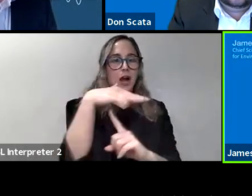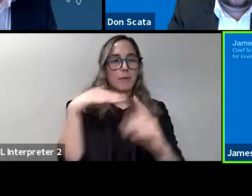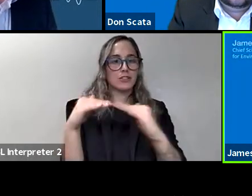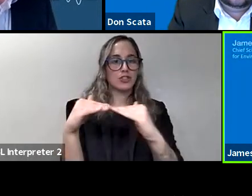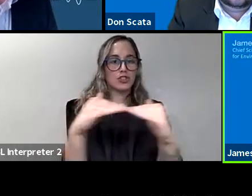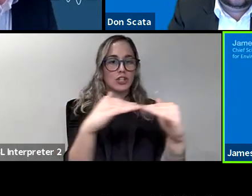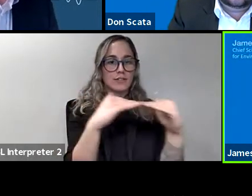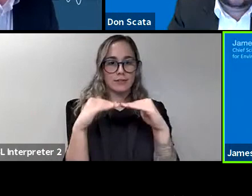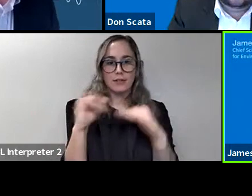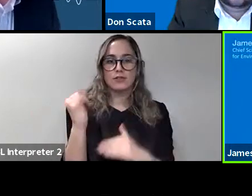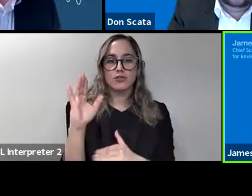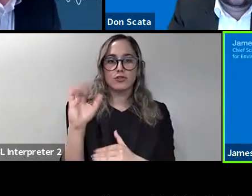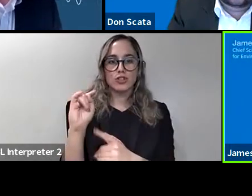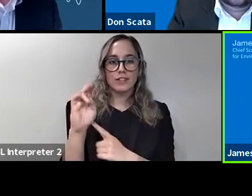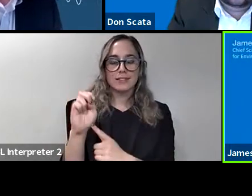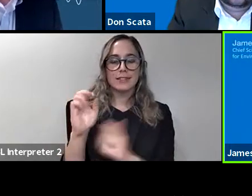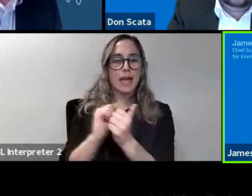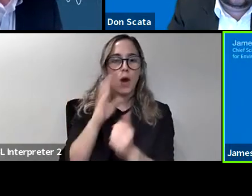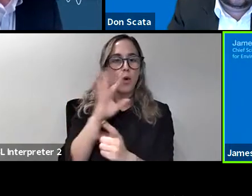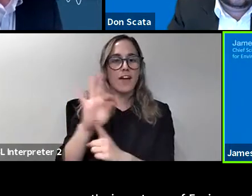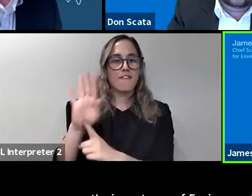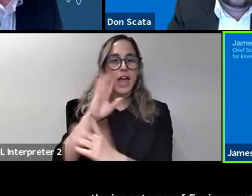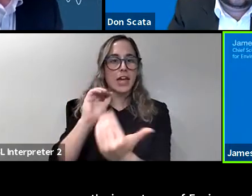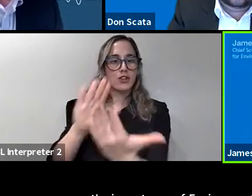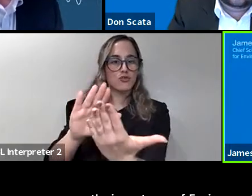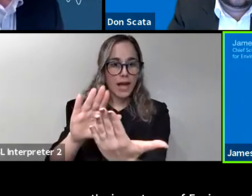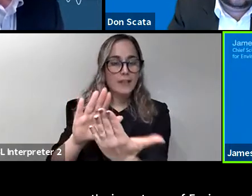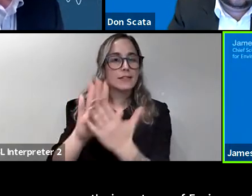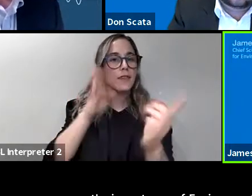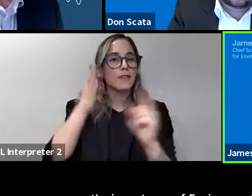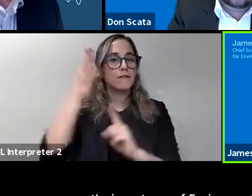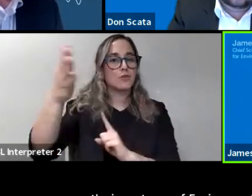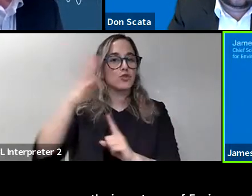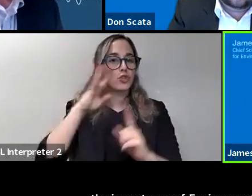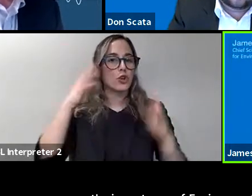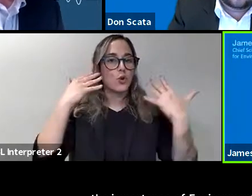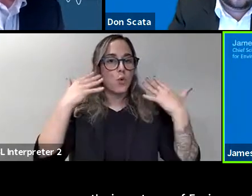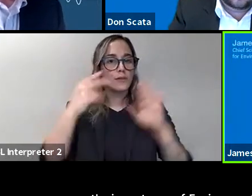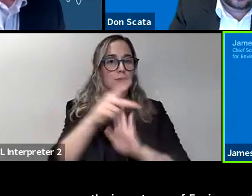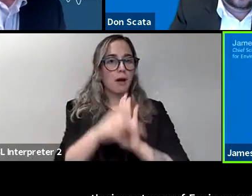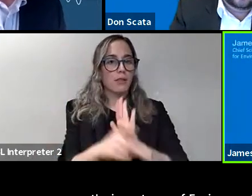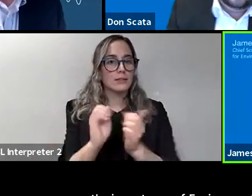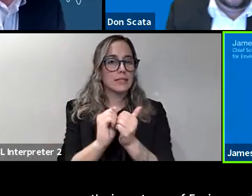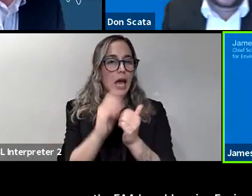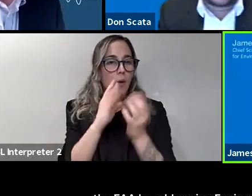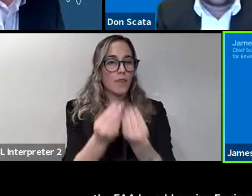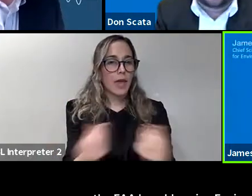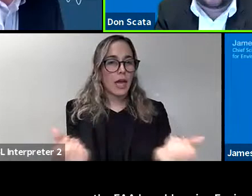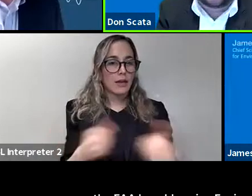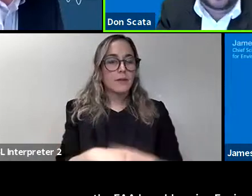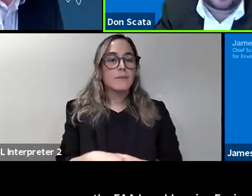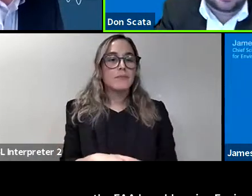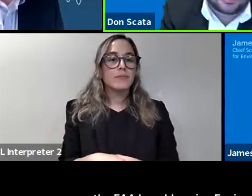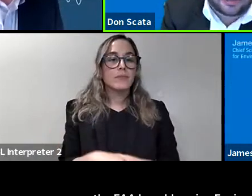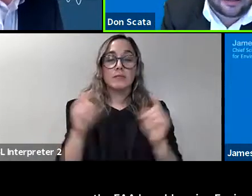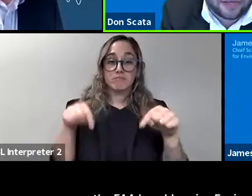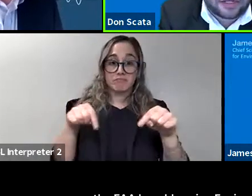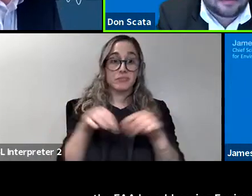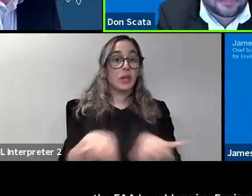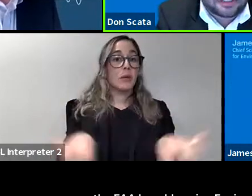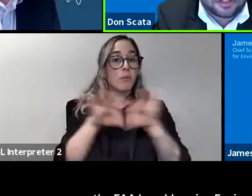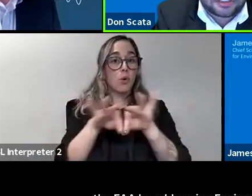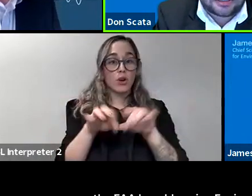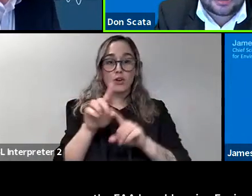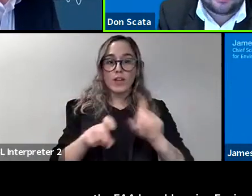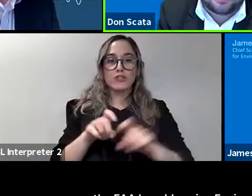be addressing environmental justice and its future noise policies? This is an important question. The